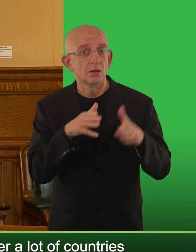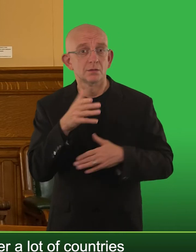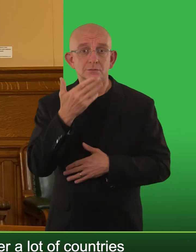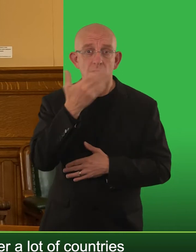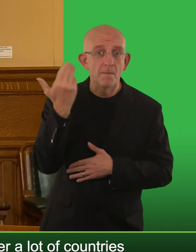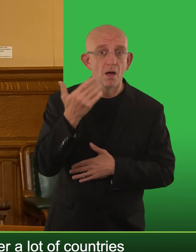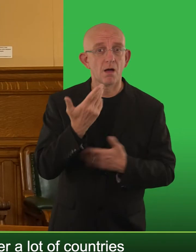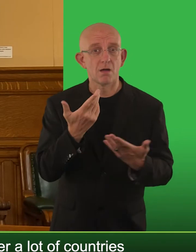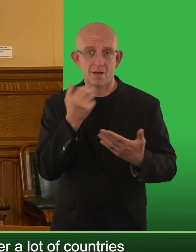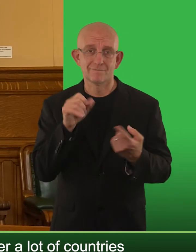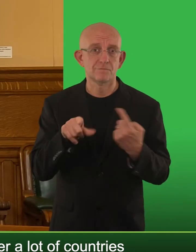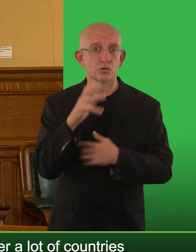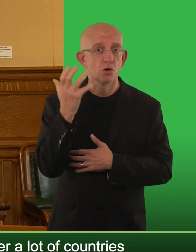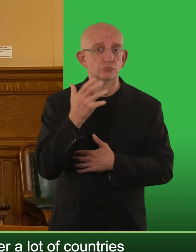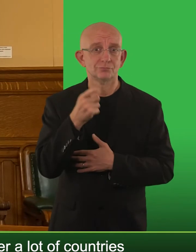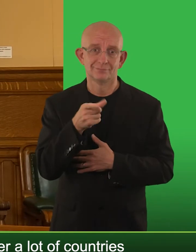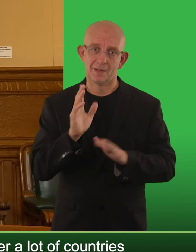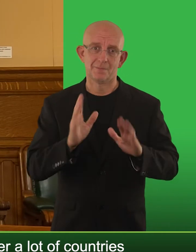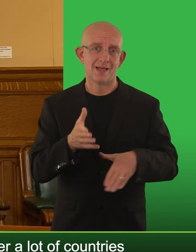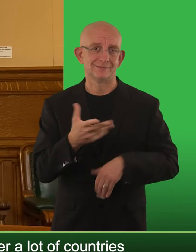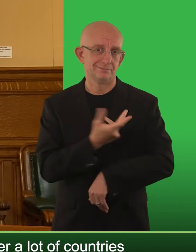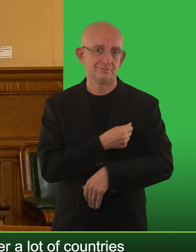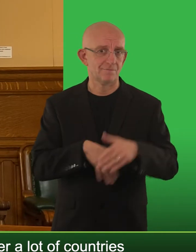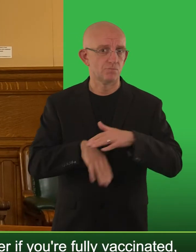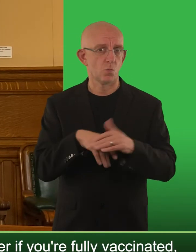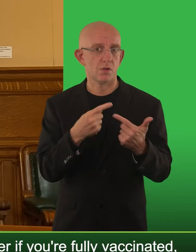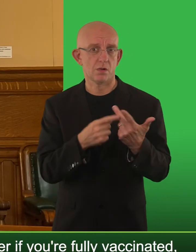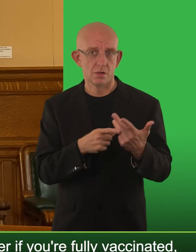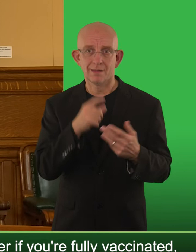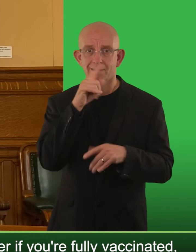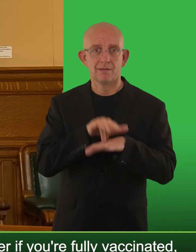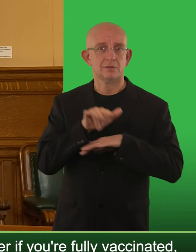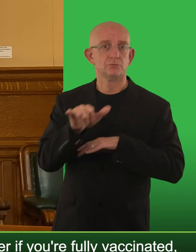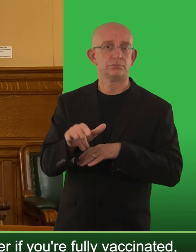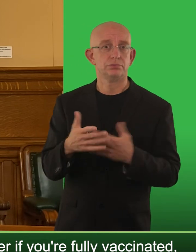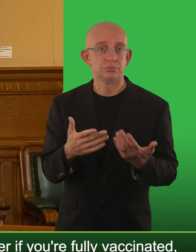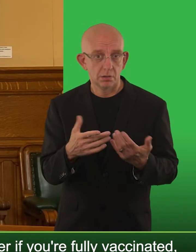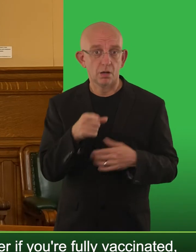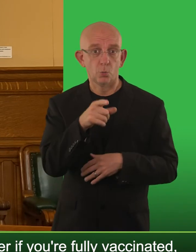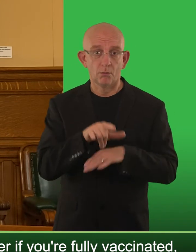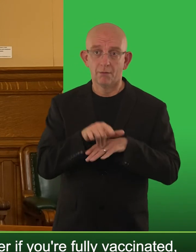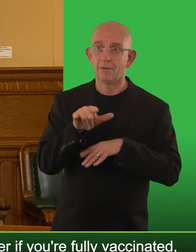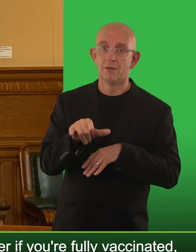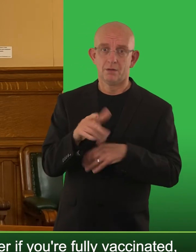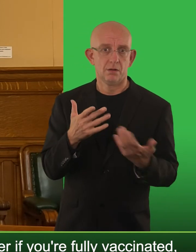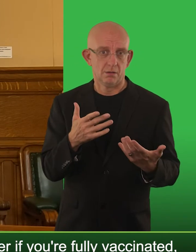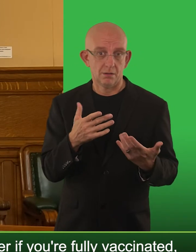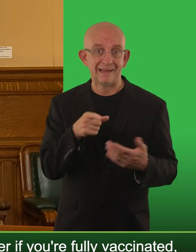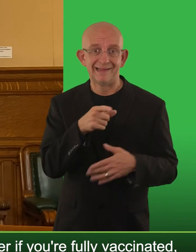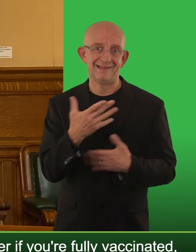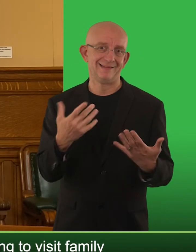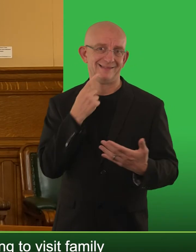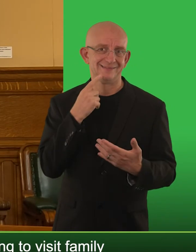remember a lot of countries require you to be fully vaccinated before you enter, or at least entering those countries is a lot easier if you're